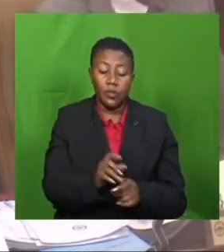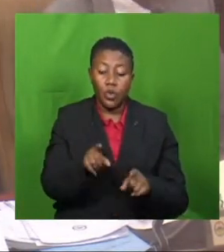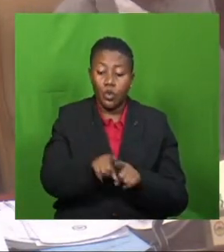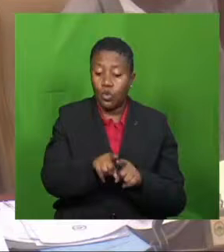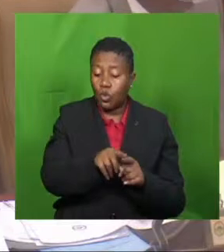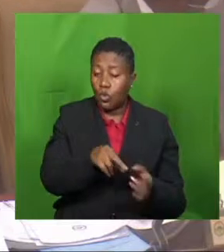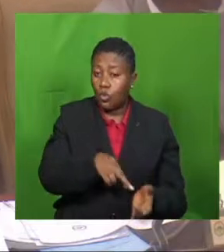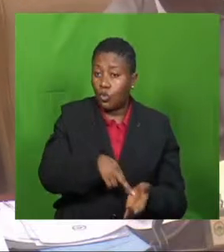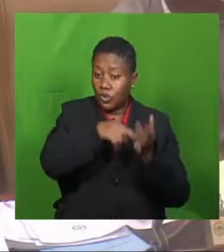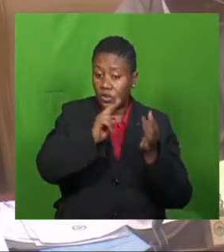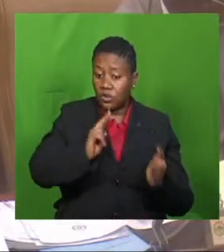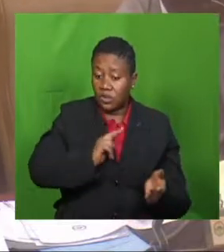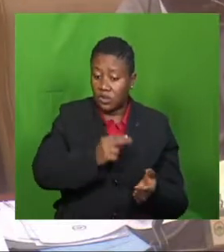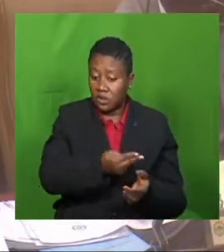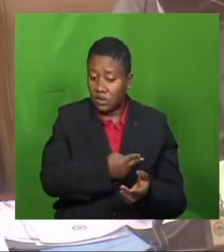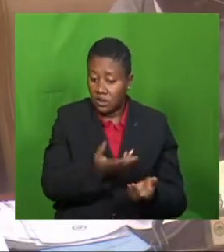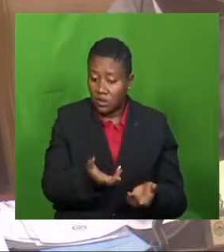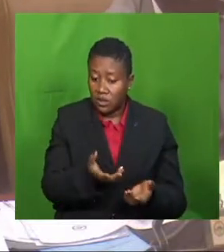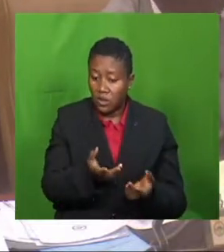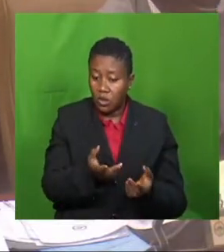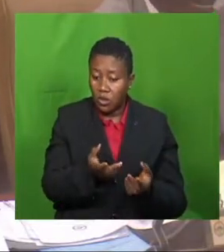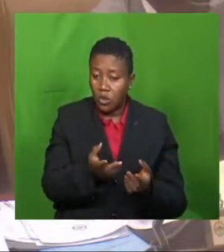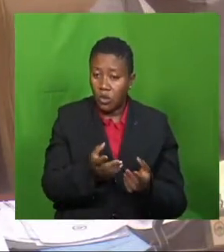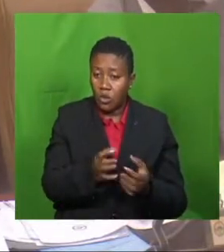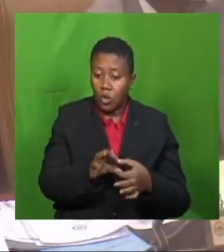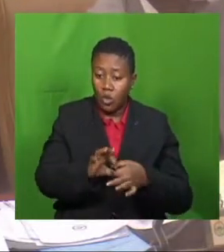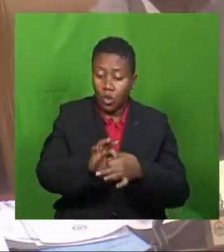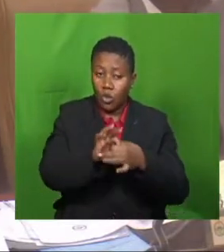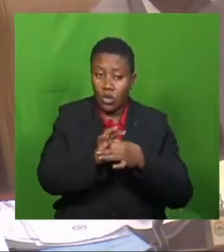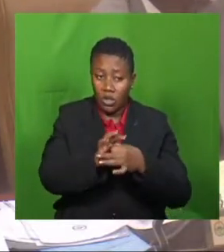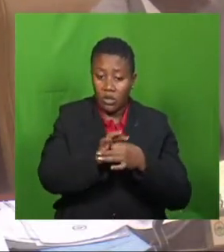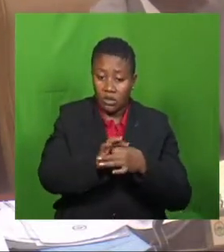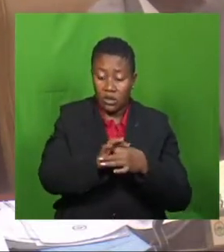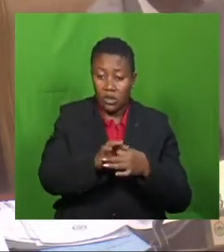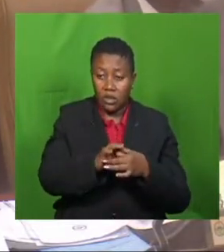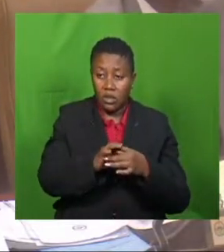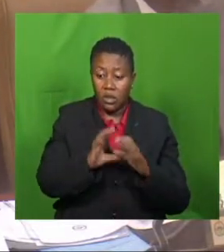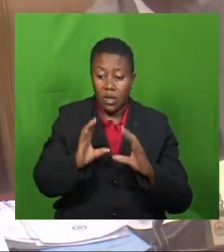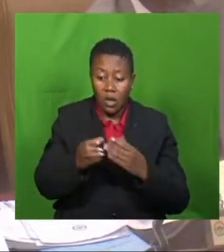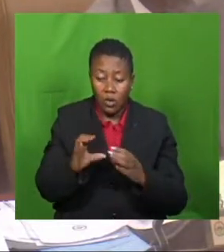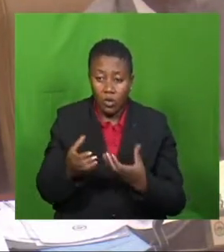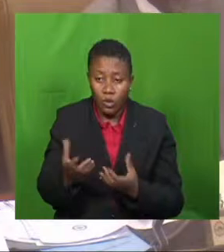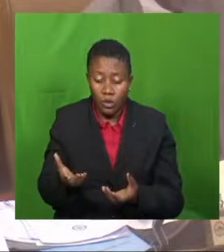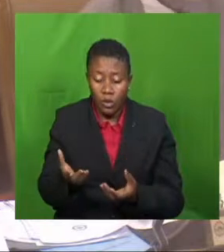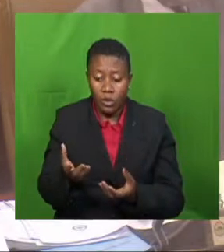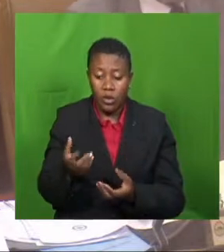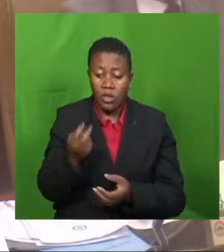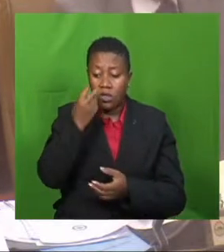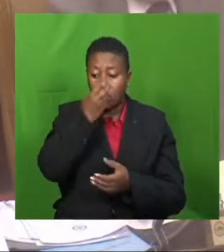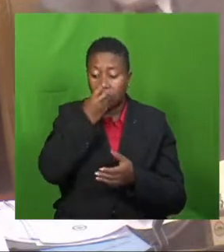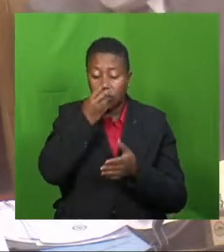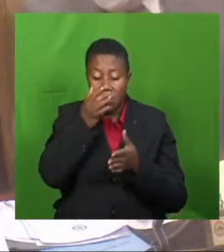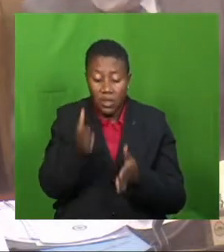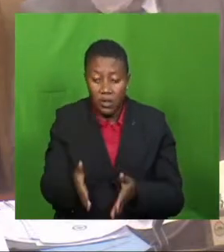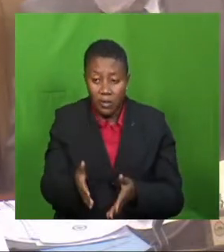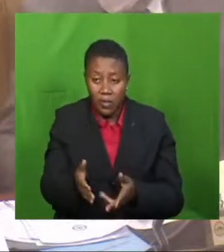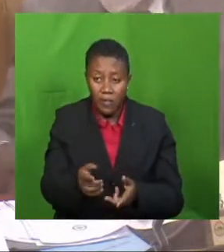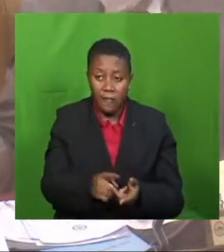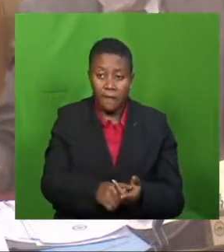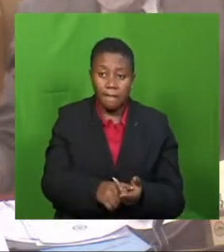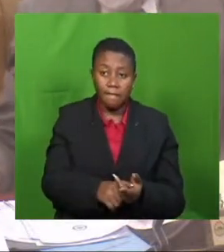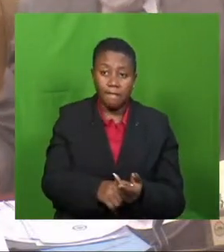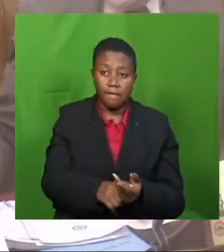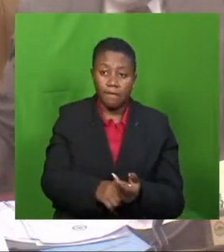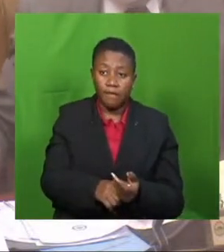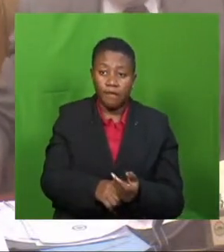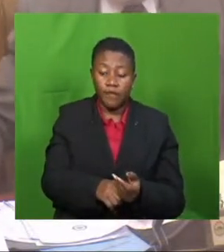us at the Coordinating Council. The Speaker of Parliament, Alban Sumani Bagbin, was in